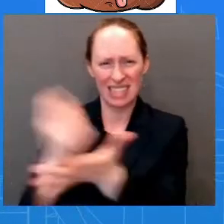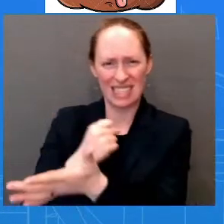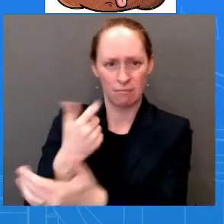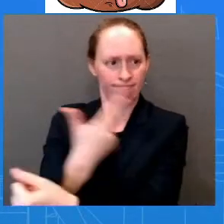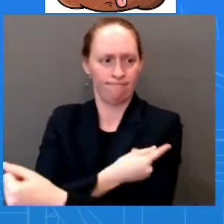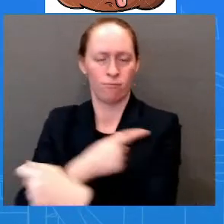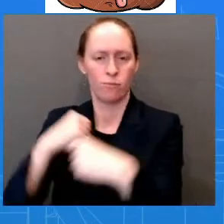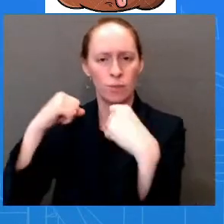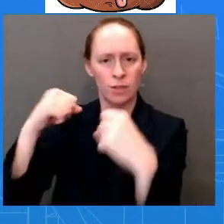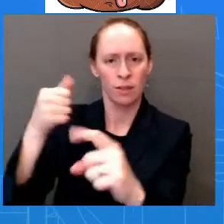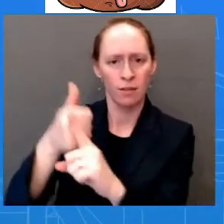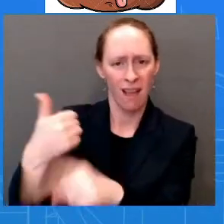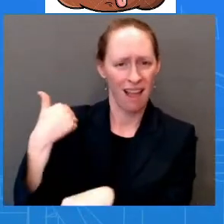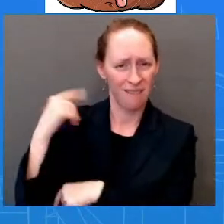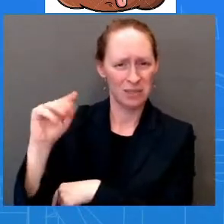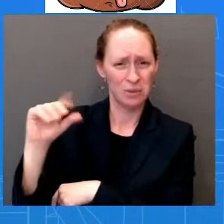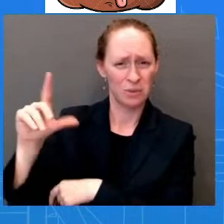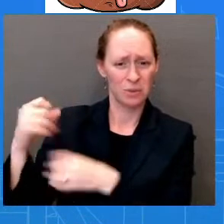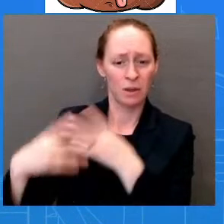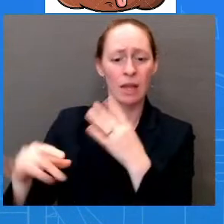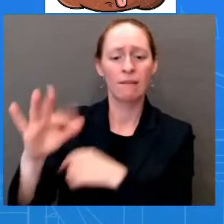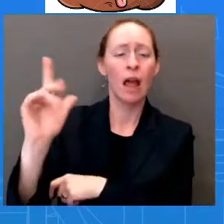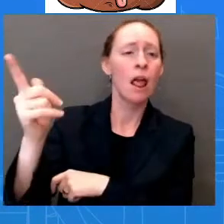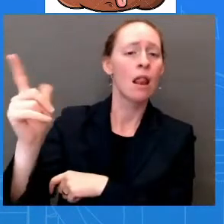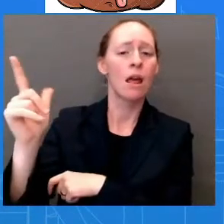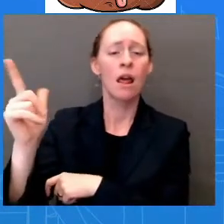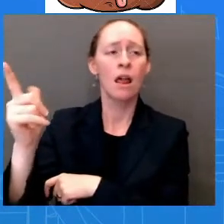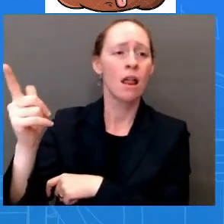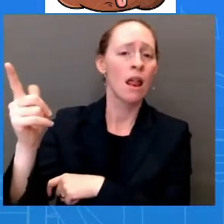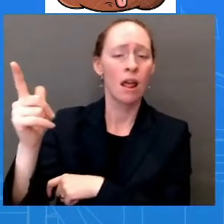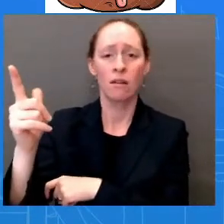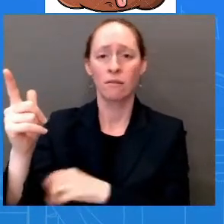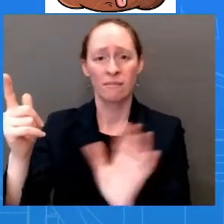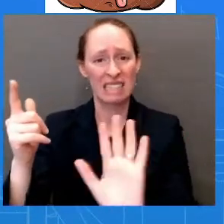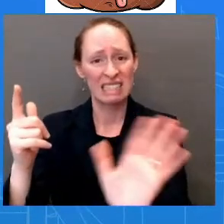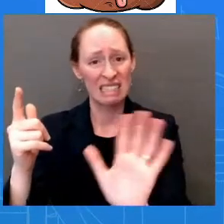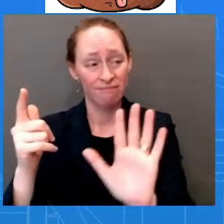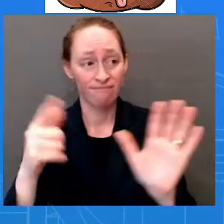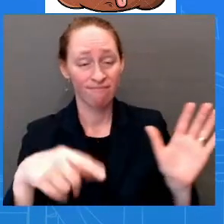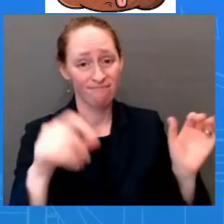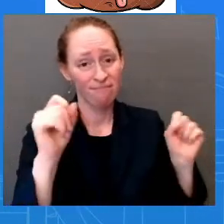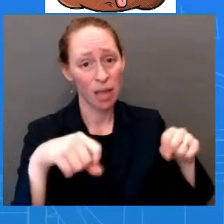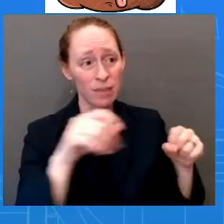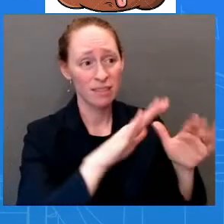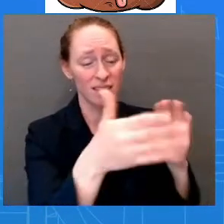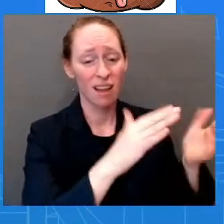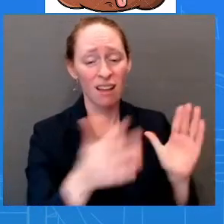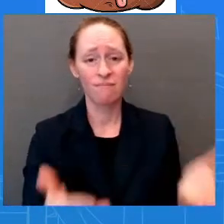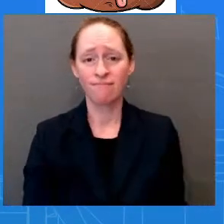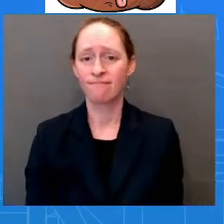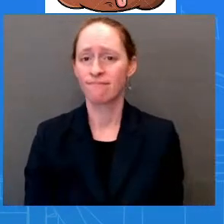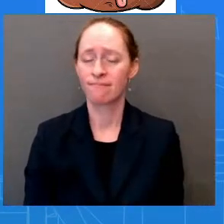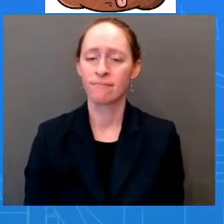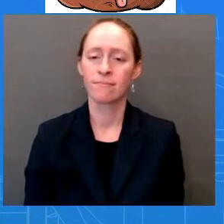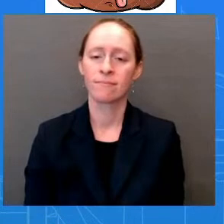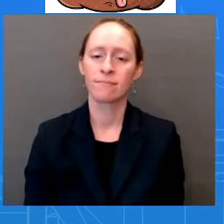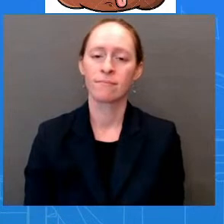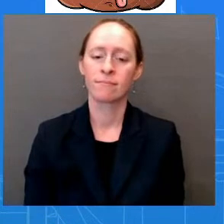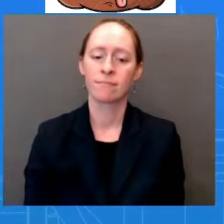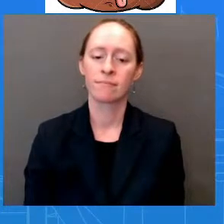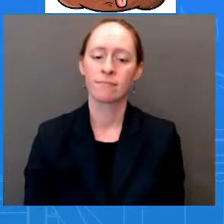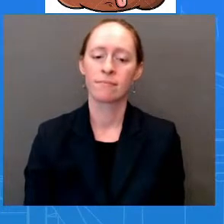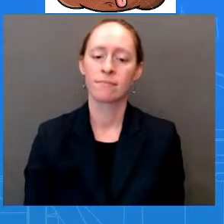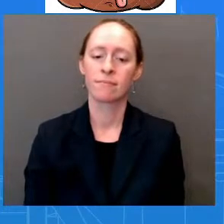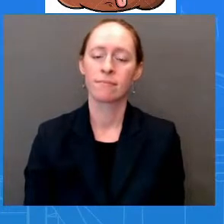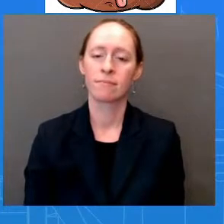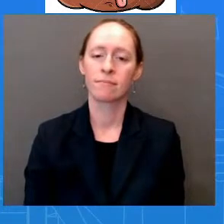to. Can I just add one more quick thing? What a dusty bastard drawing the line in the sand like that, getting it all started up again. Us